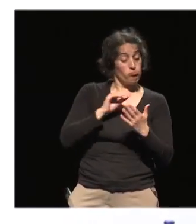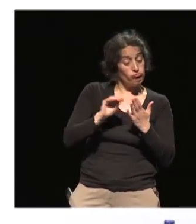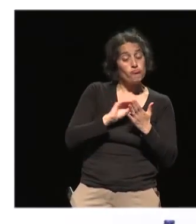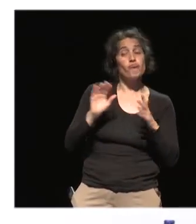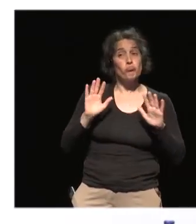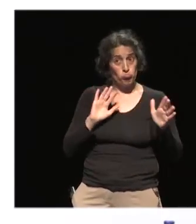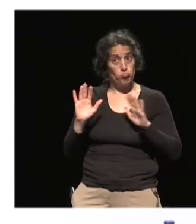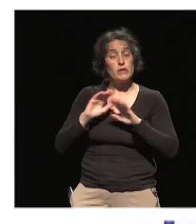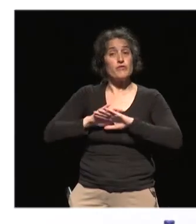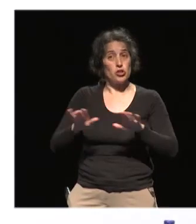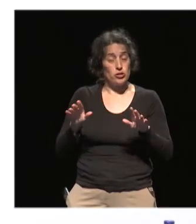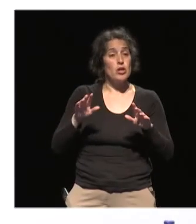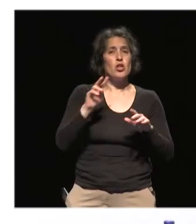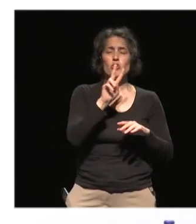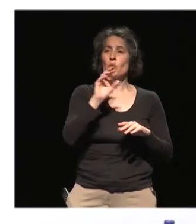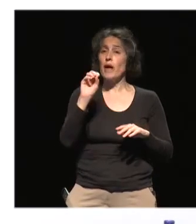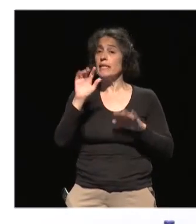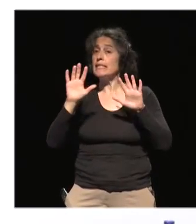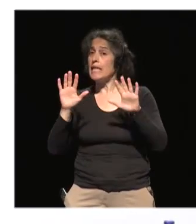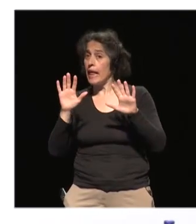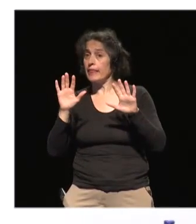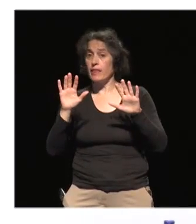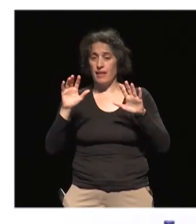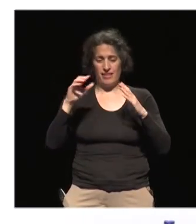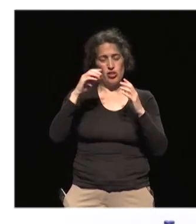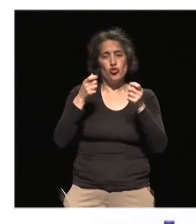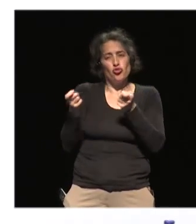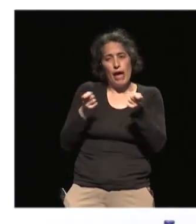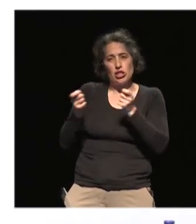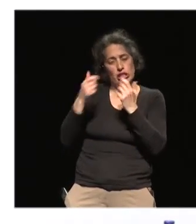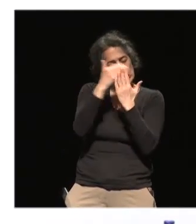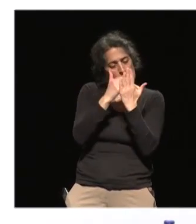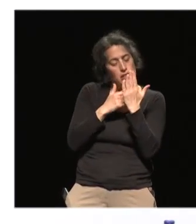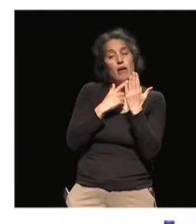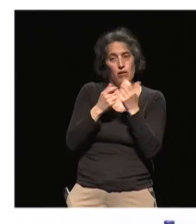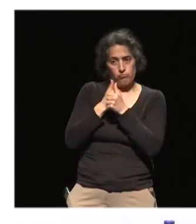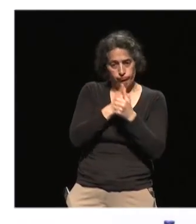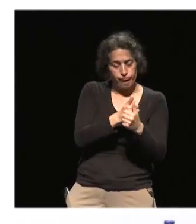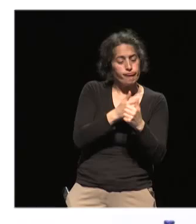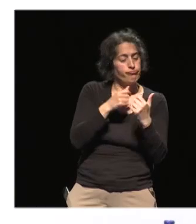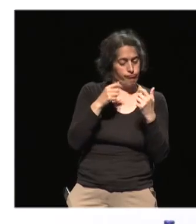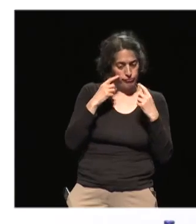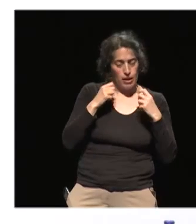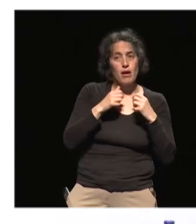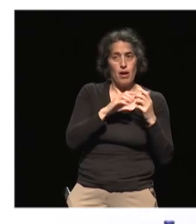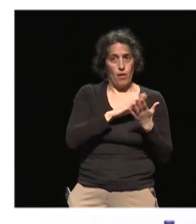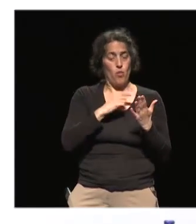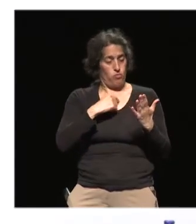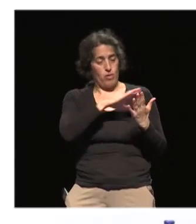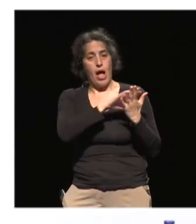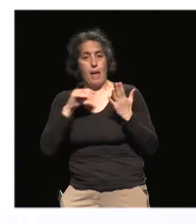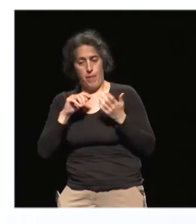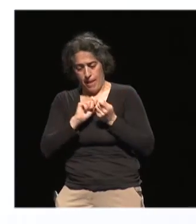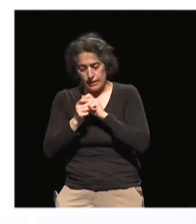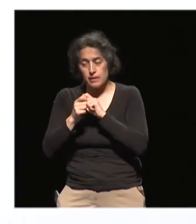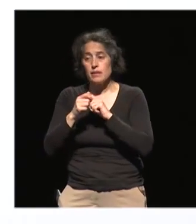National Climate Change Response Strategy, which was the very first official document, of course, acknowledging the reality of